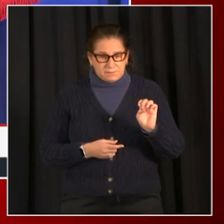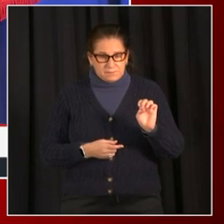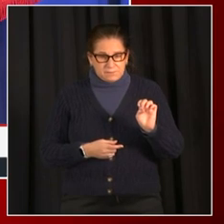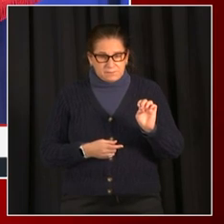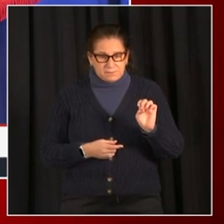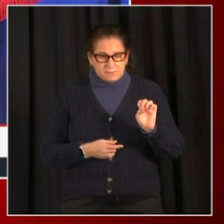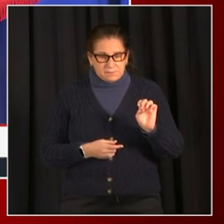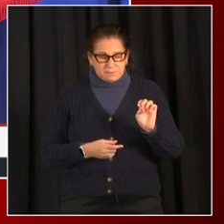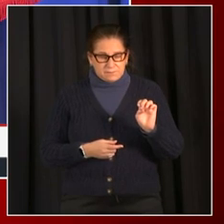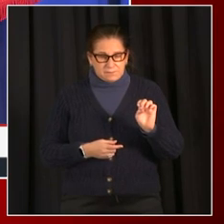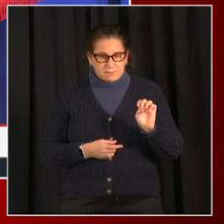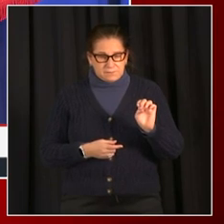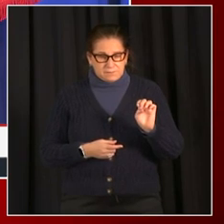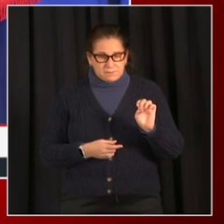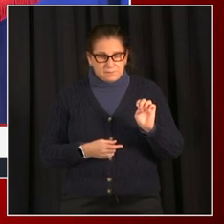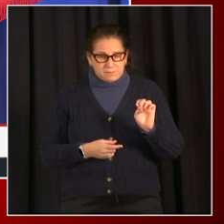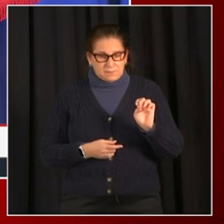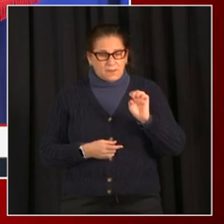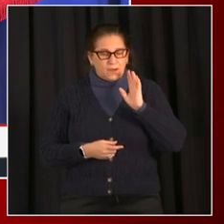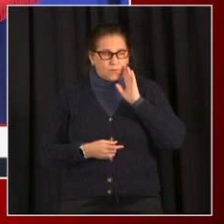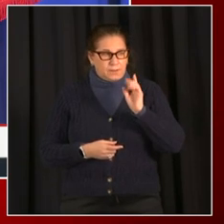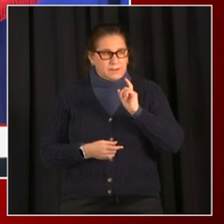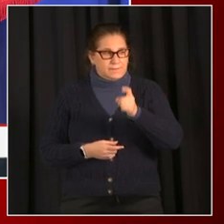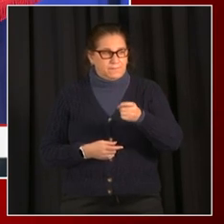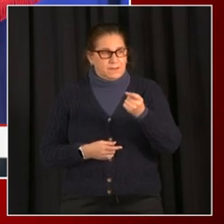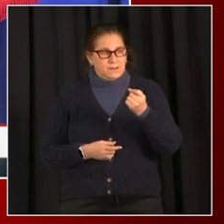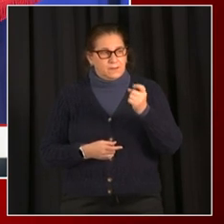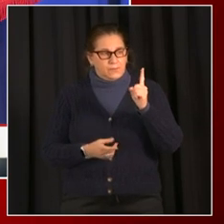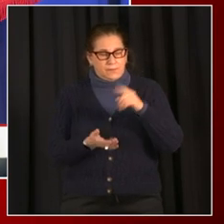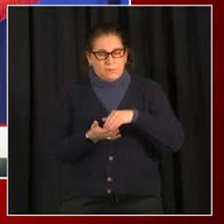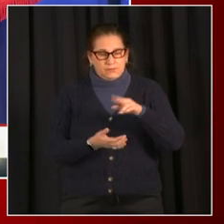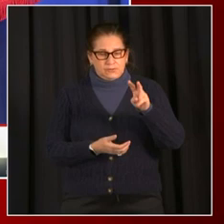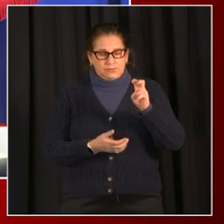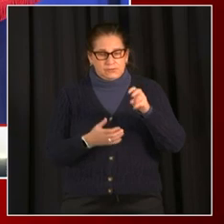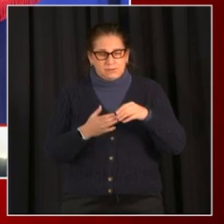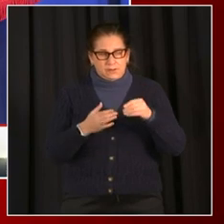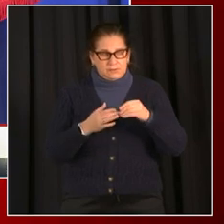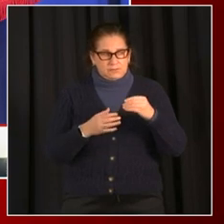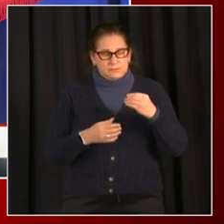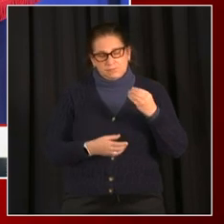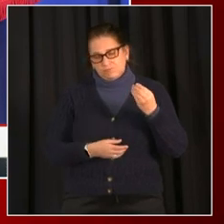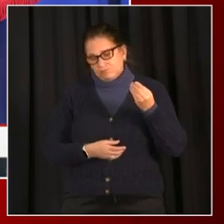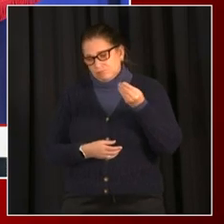would be extended a $1,200 payment sometime this month,